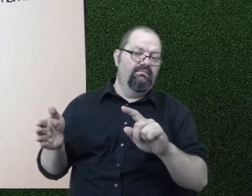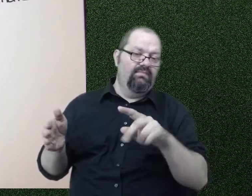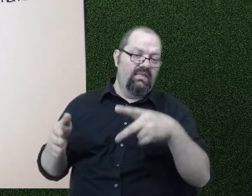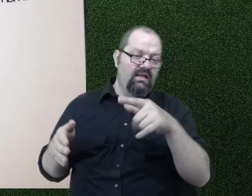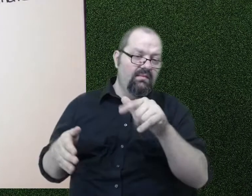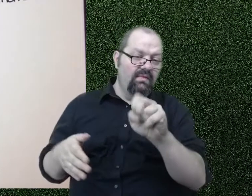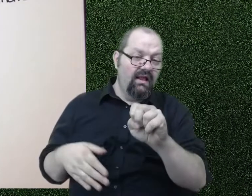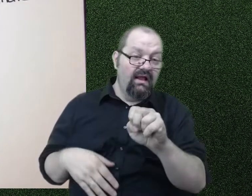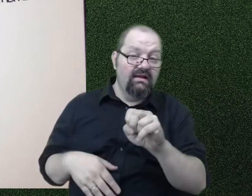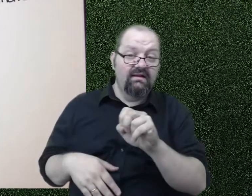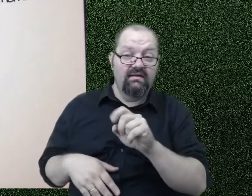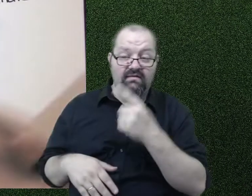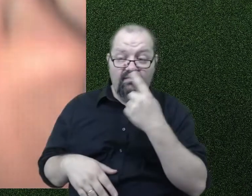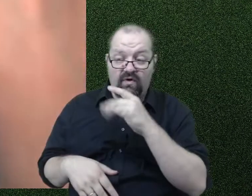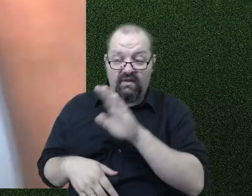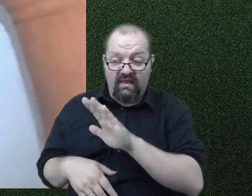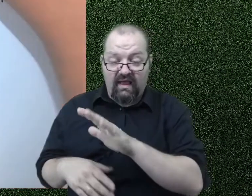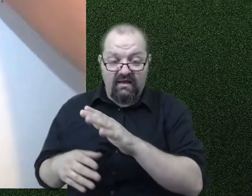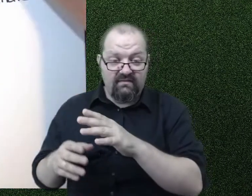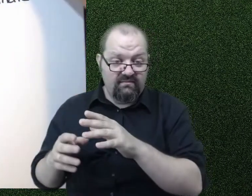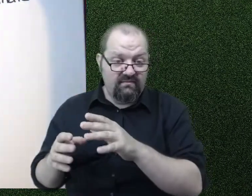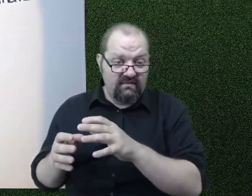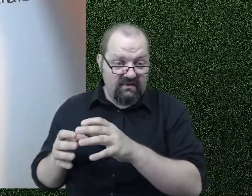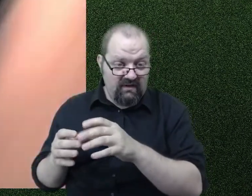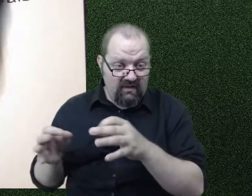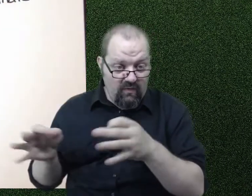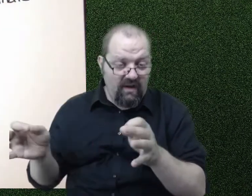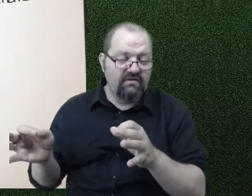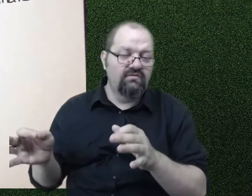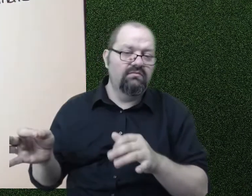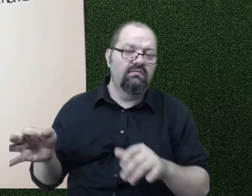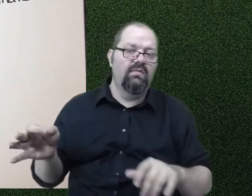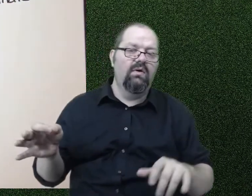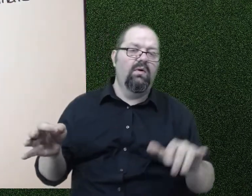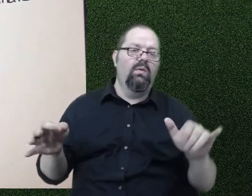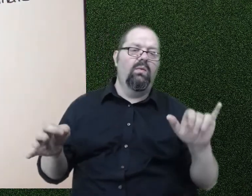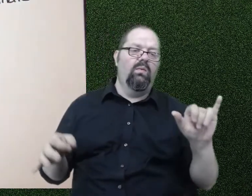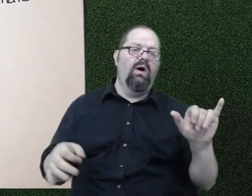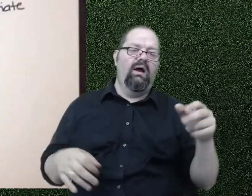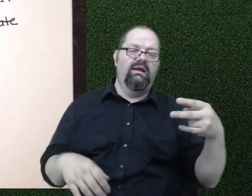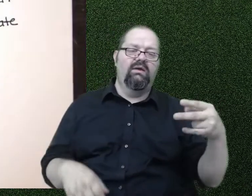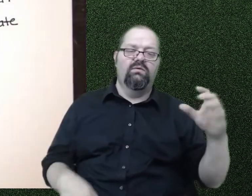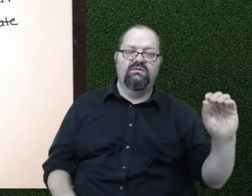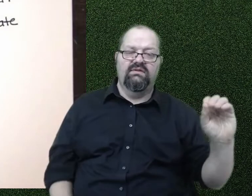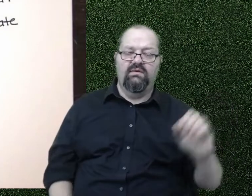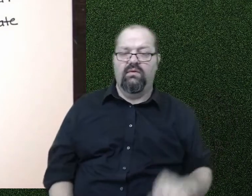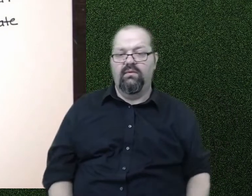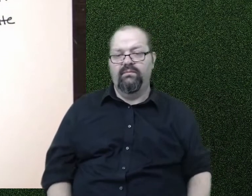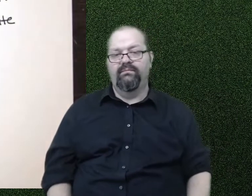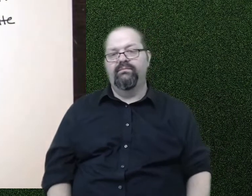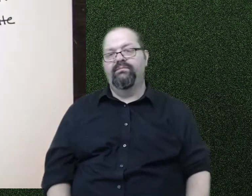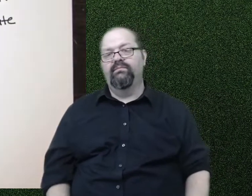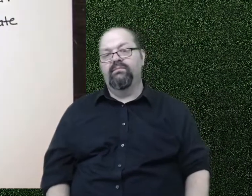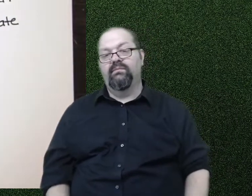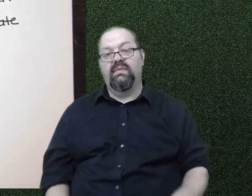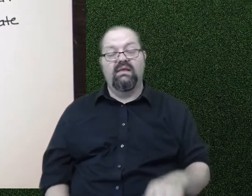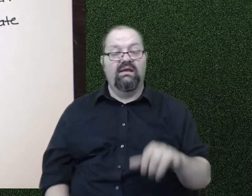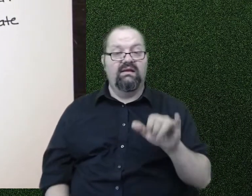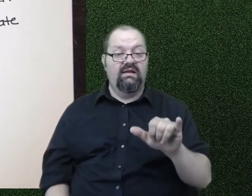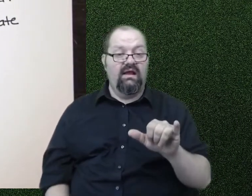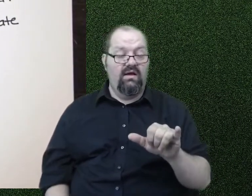Okay, so that's our coordinate system. That's what it looks like in 3D. And now instead of an xy plane only, we